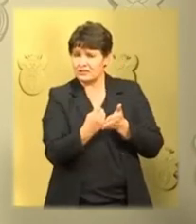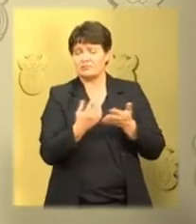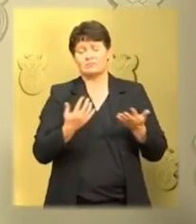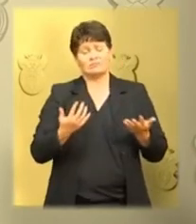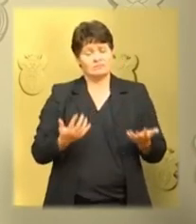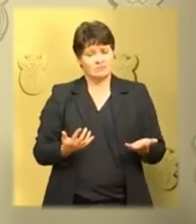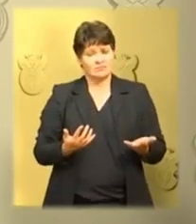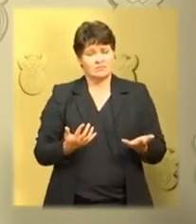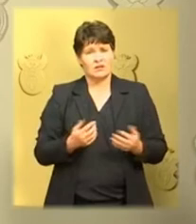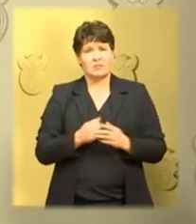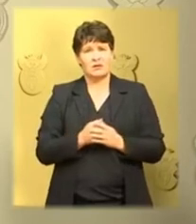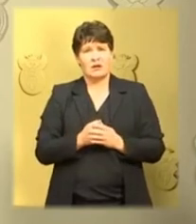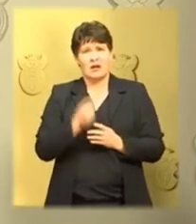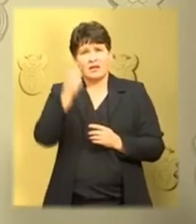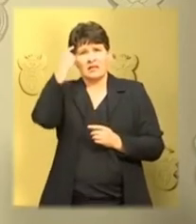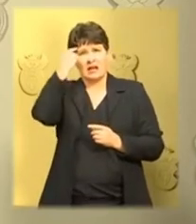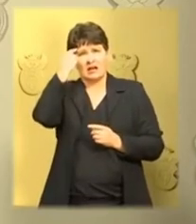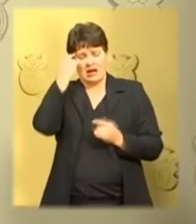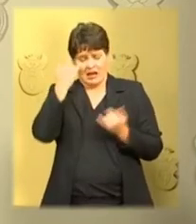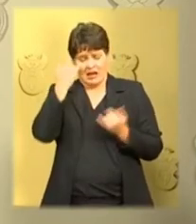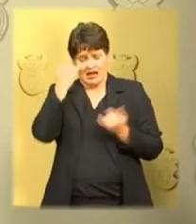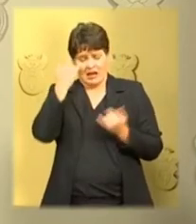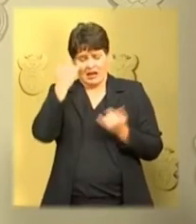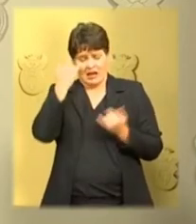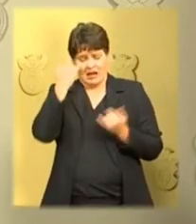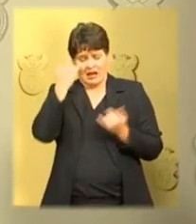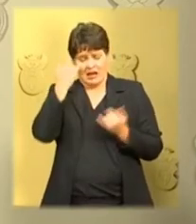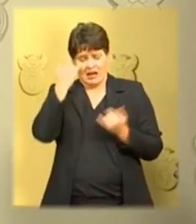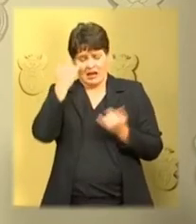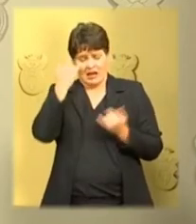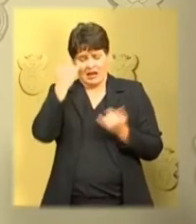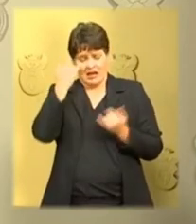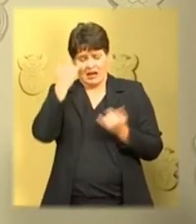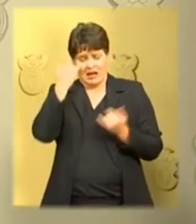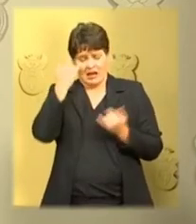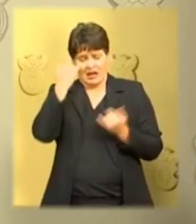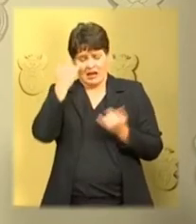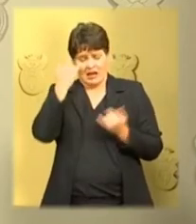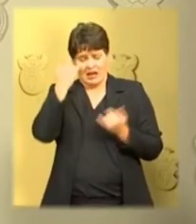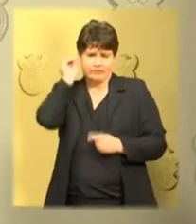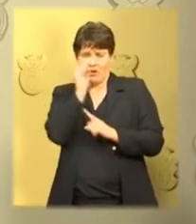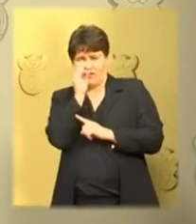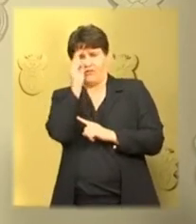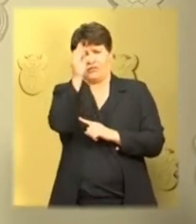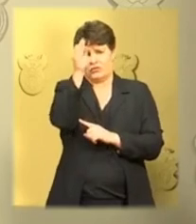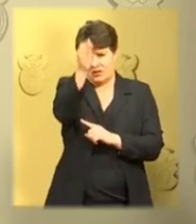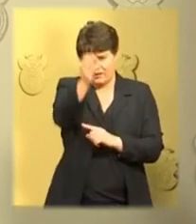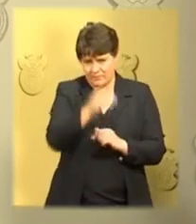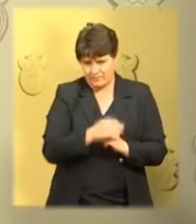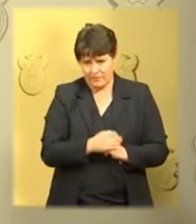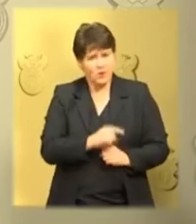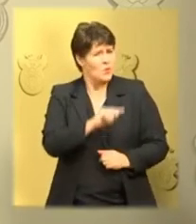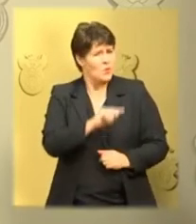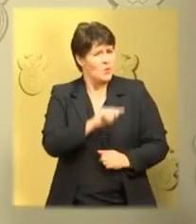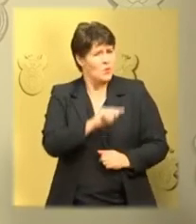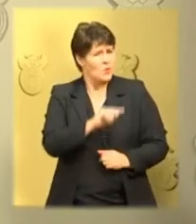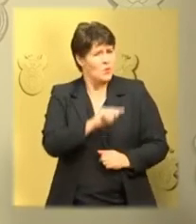we should remember why we are here. The novel coronavirus, which was identified